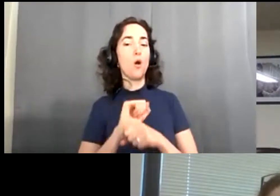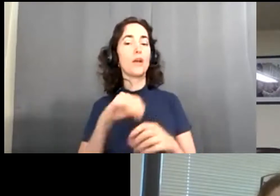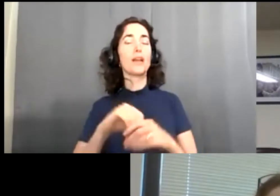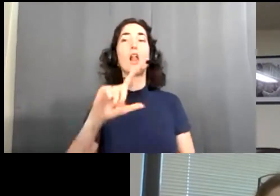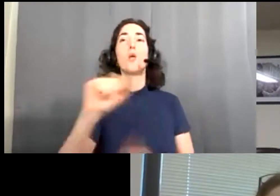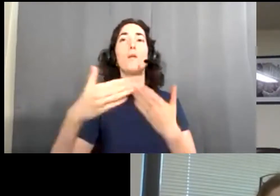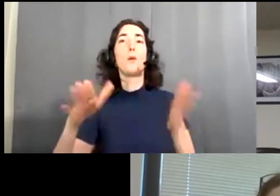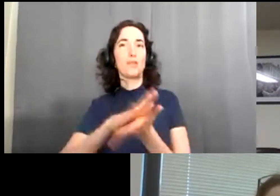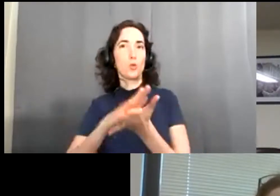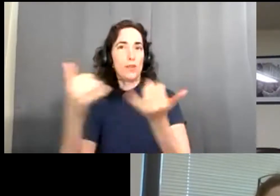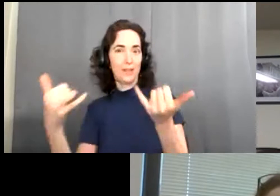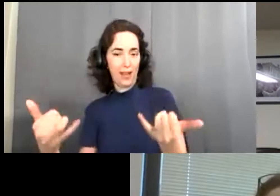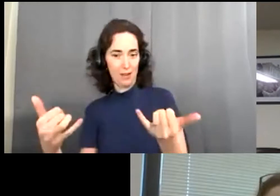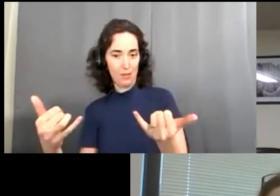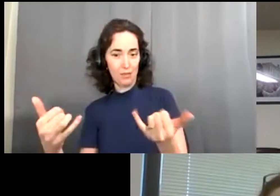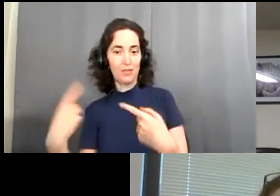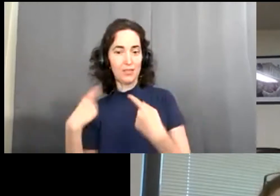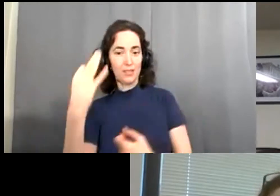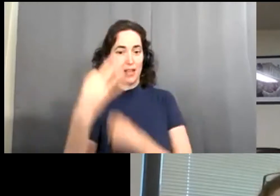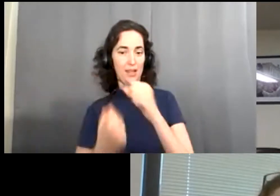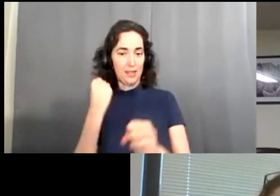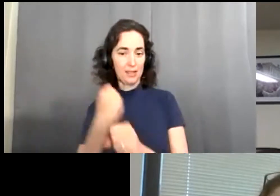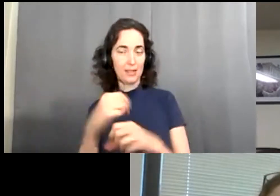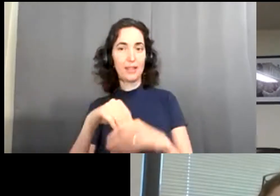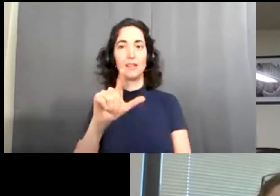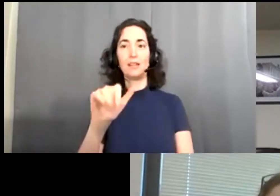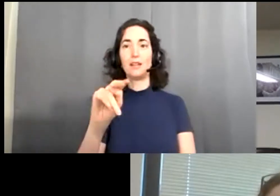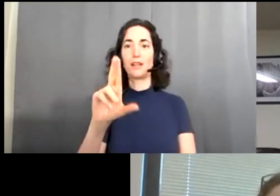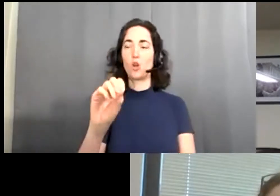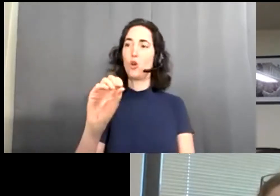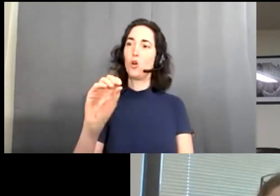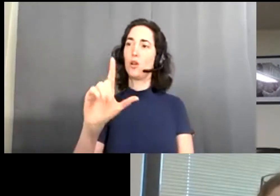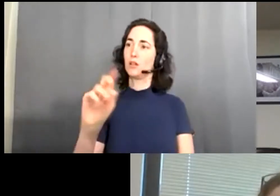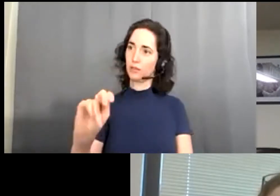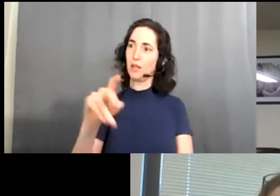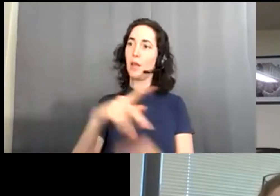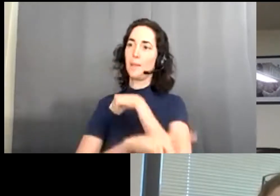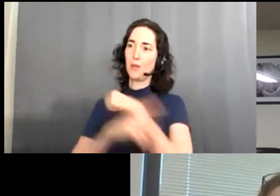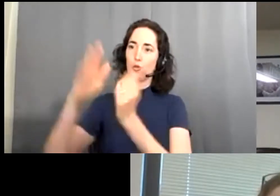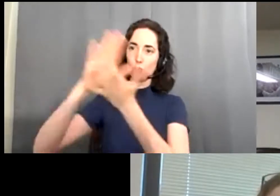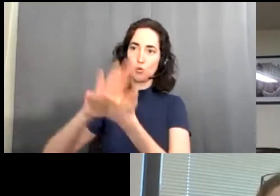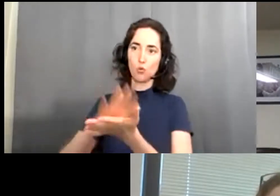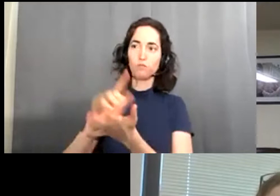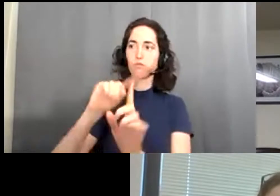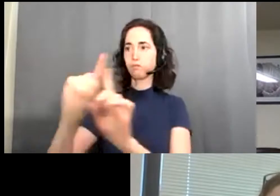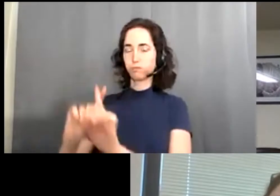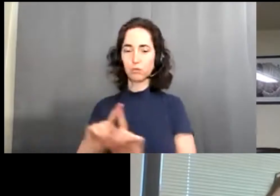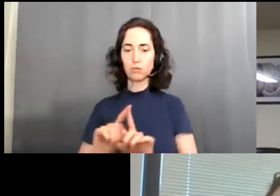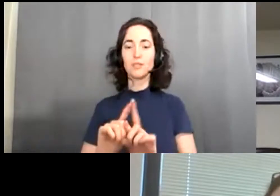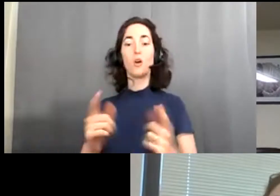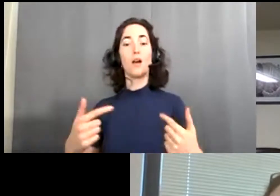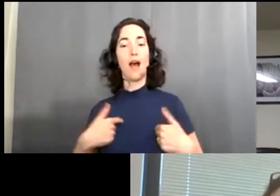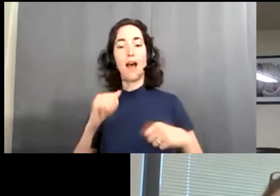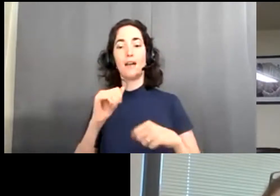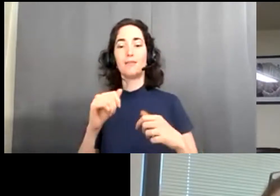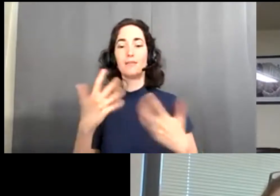public schools right now. For the past 9 years, I've been in Lincoln Parish schools. And so I work with, there's